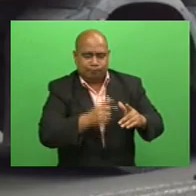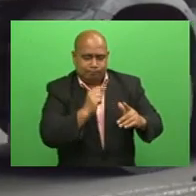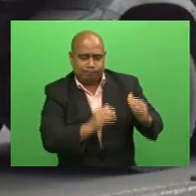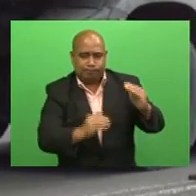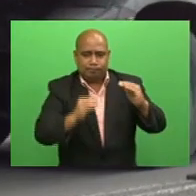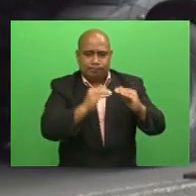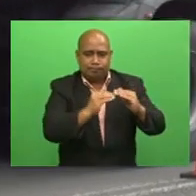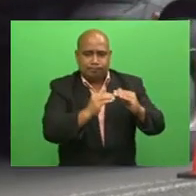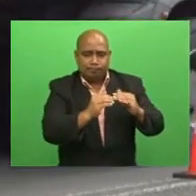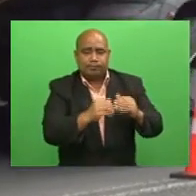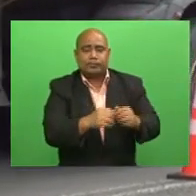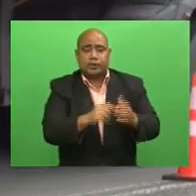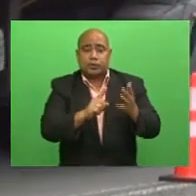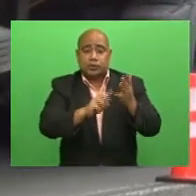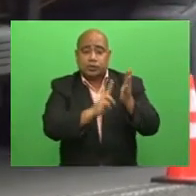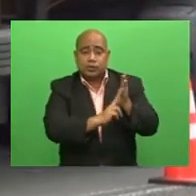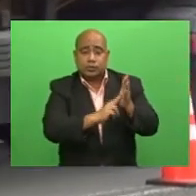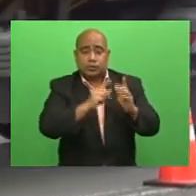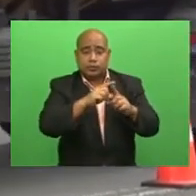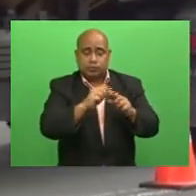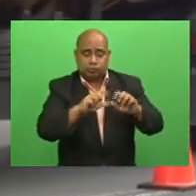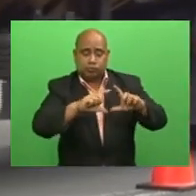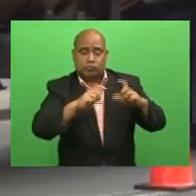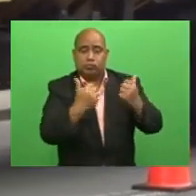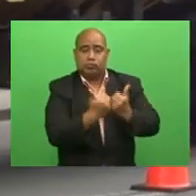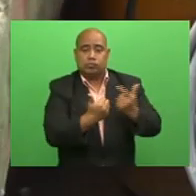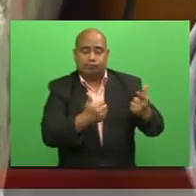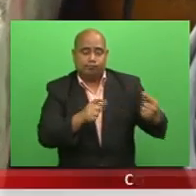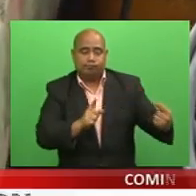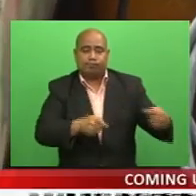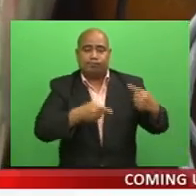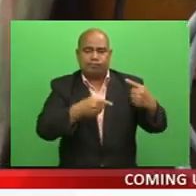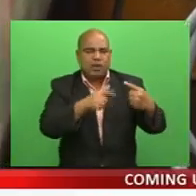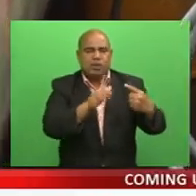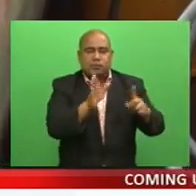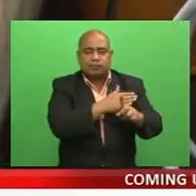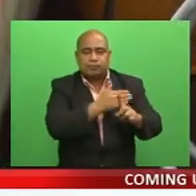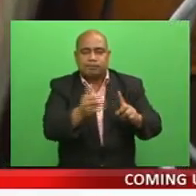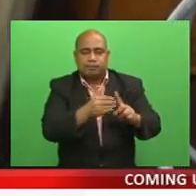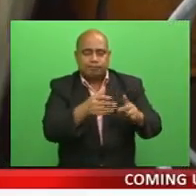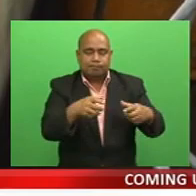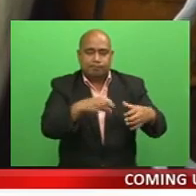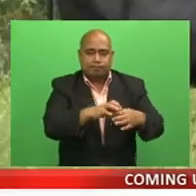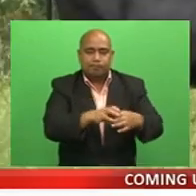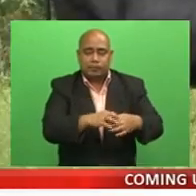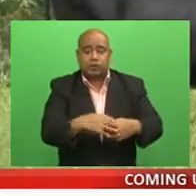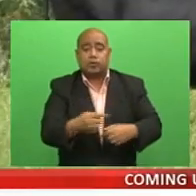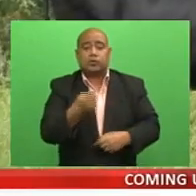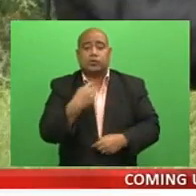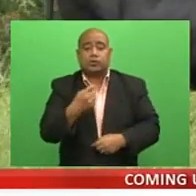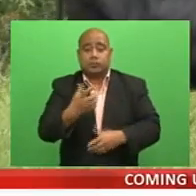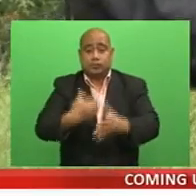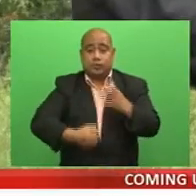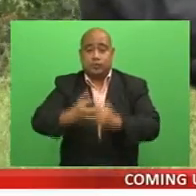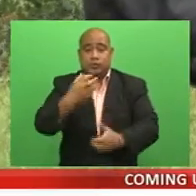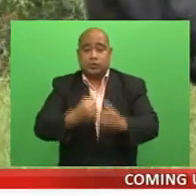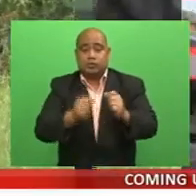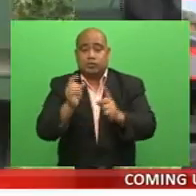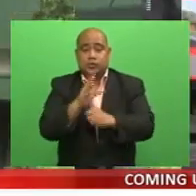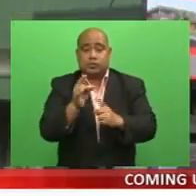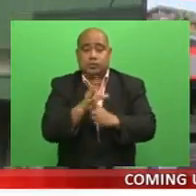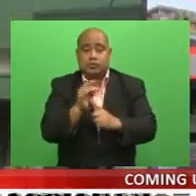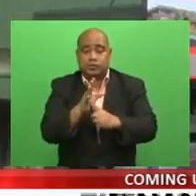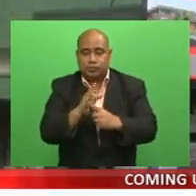Convention Against Torture. Lena Rees, FBC News. Up ahead, milk production increases by